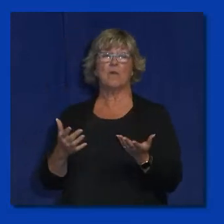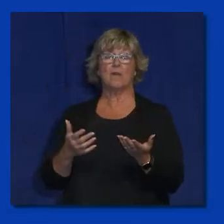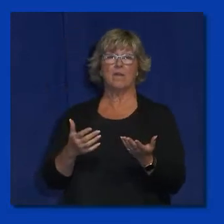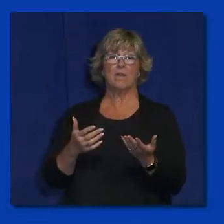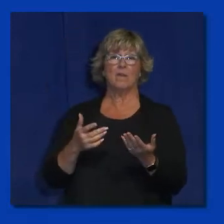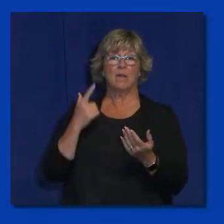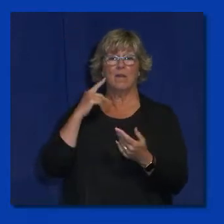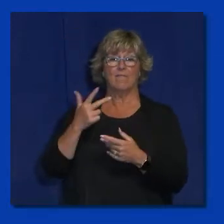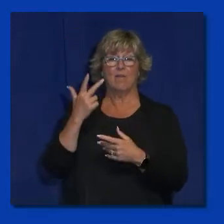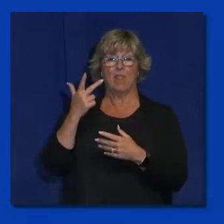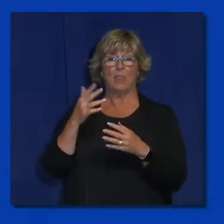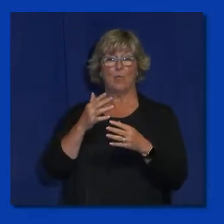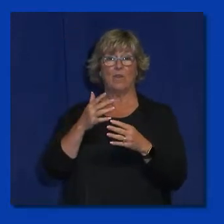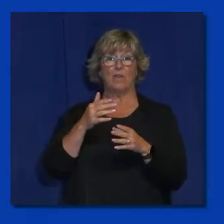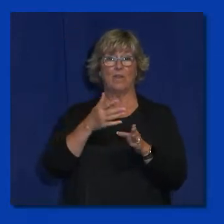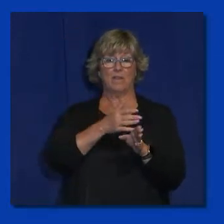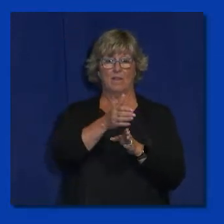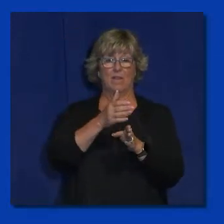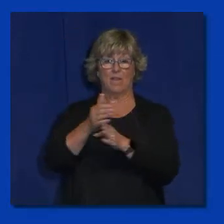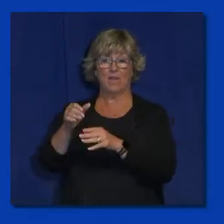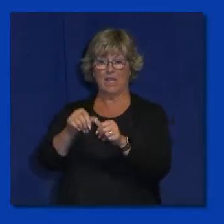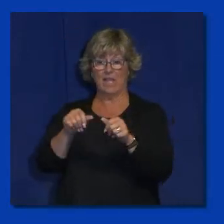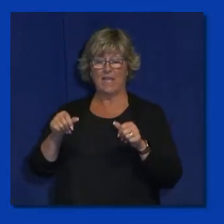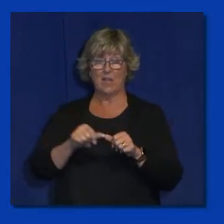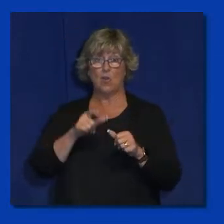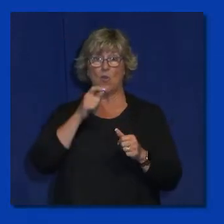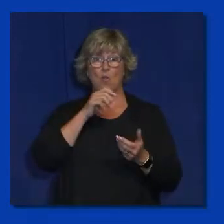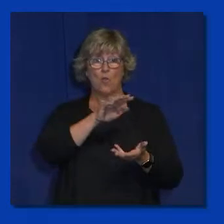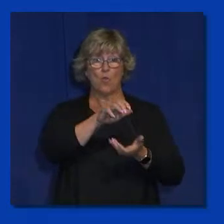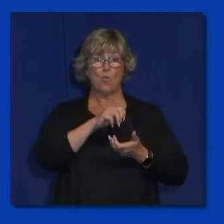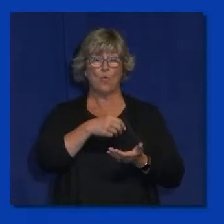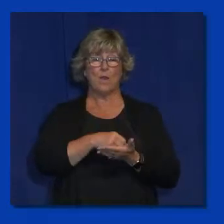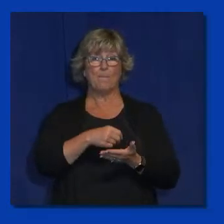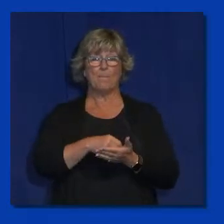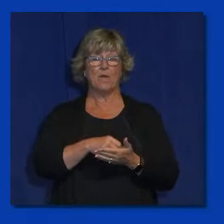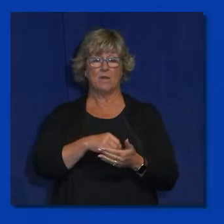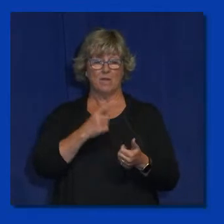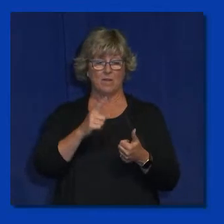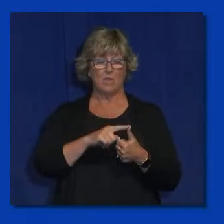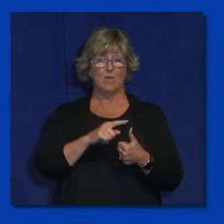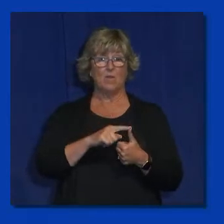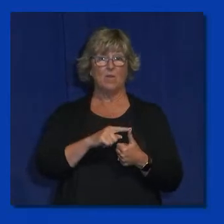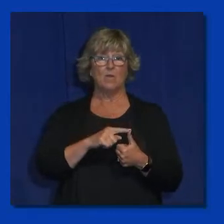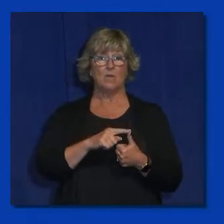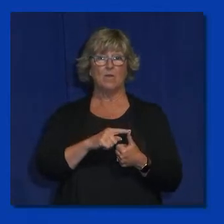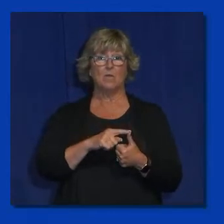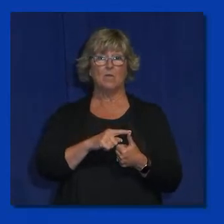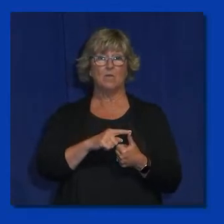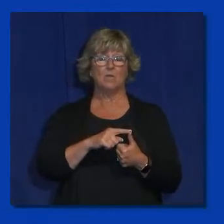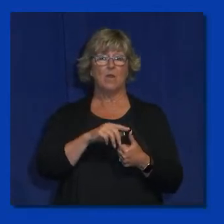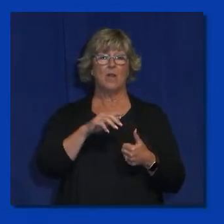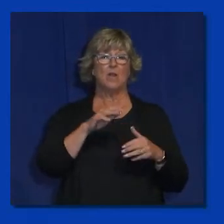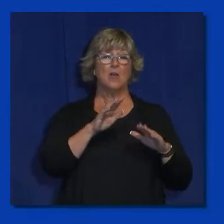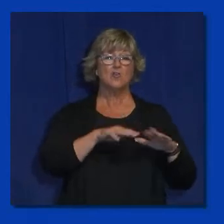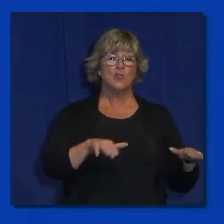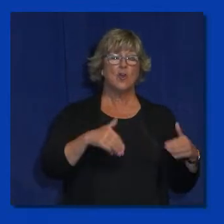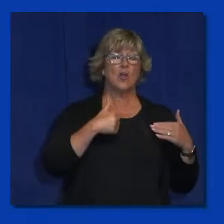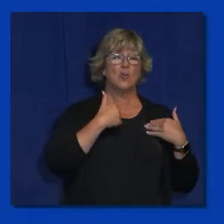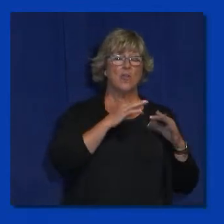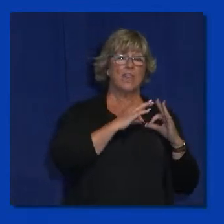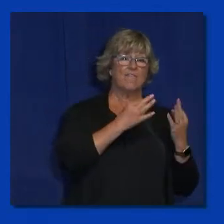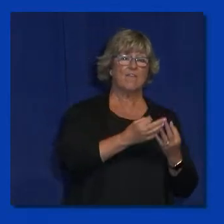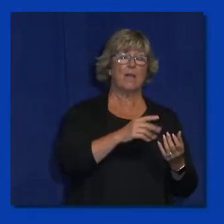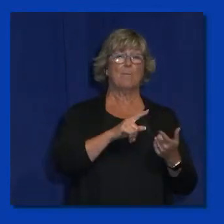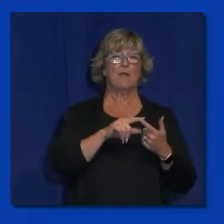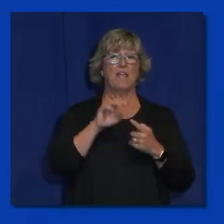for the three key areas that are the beneficiaries, three key categories of beneficiaries, as it relates to children, youth, and family, as it relates to